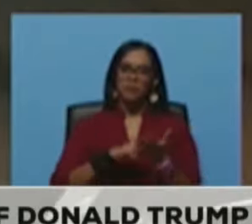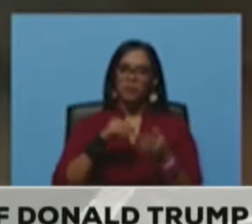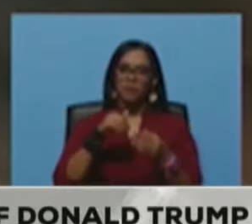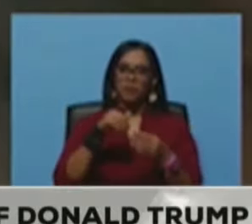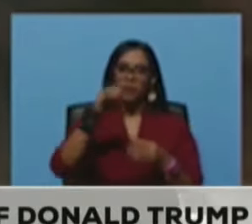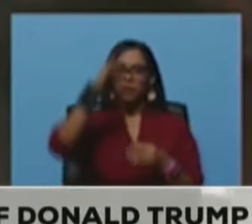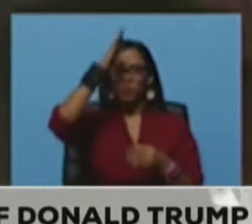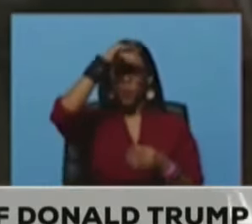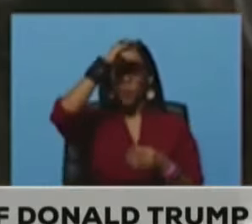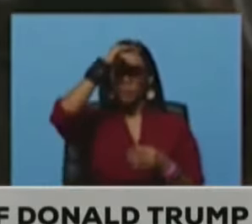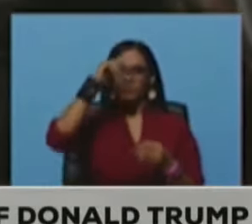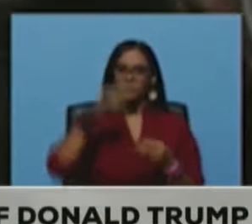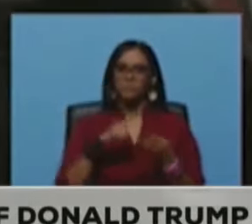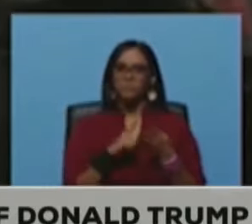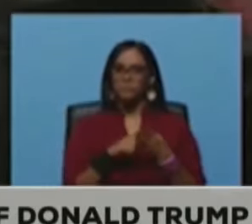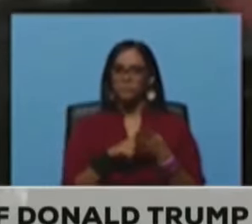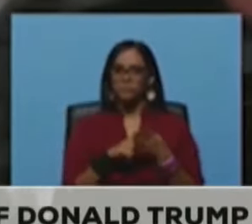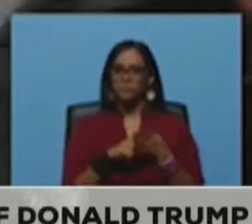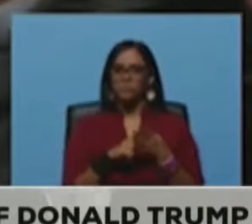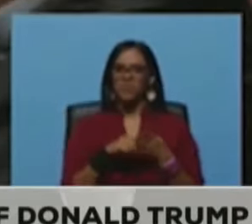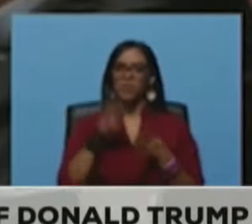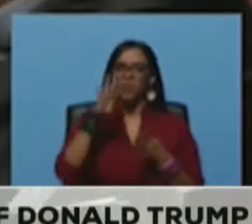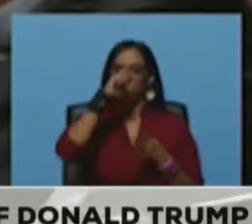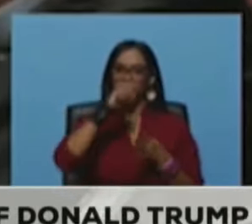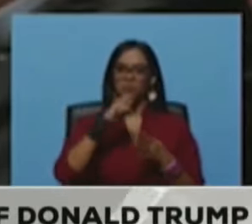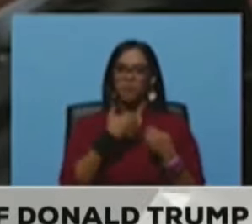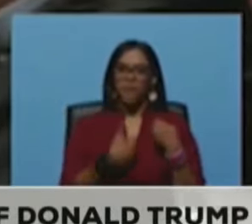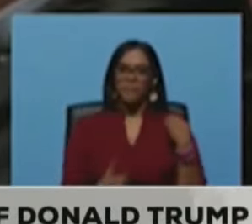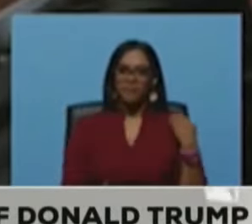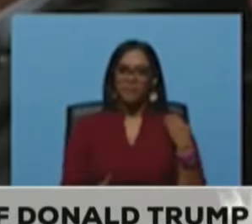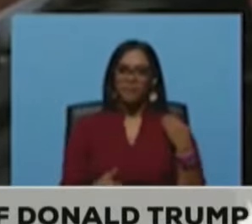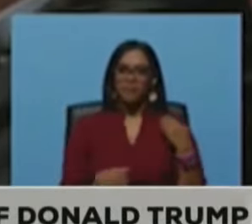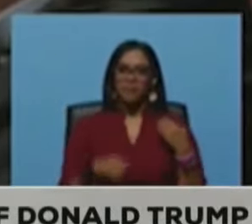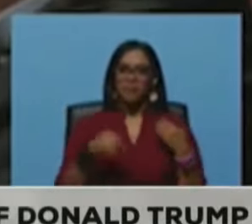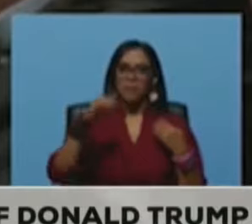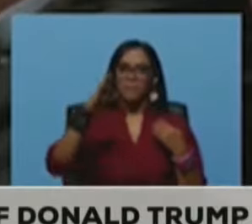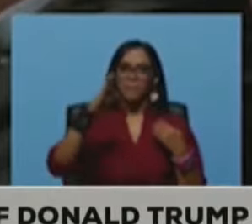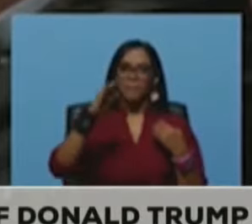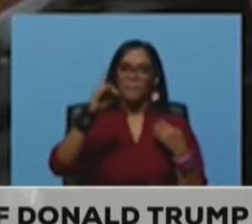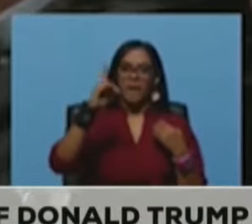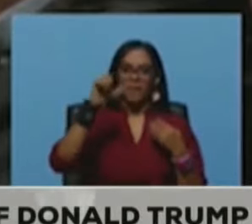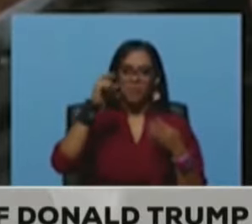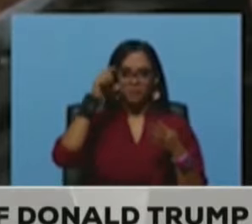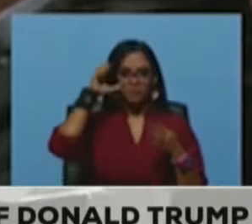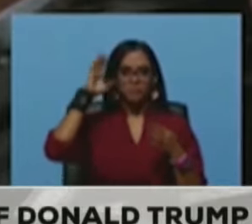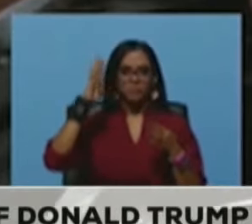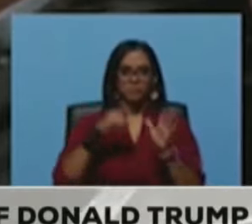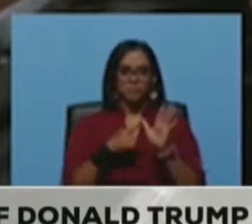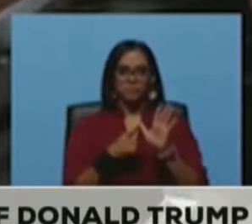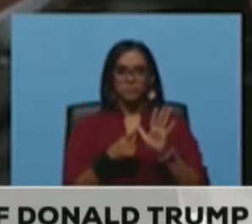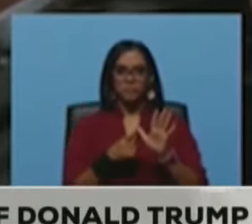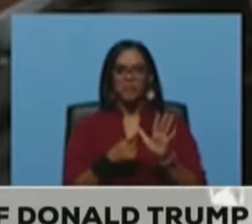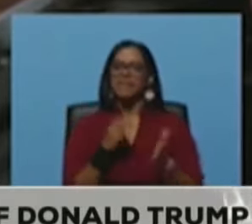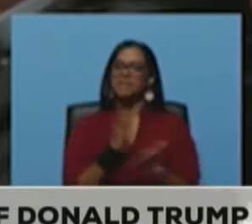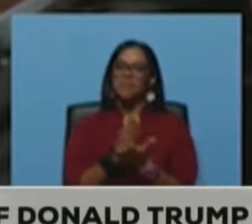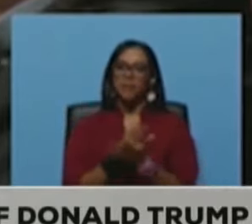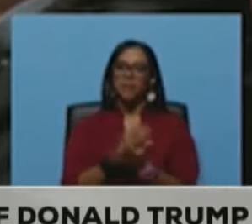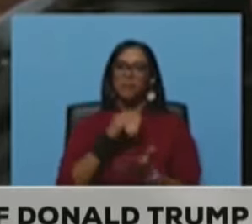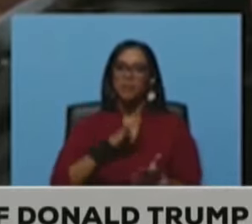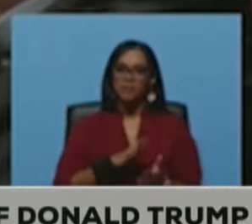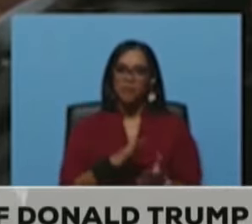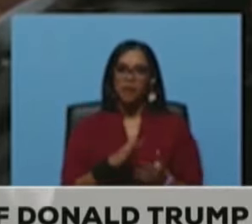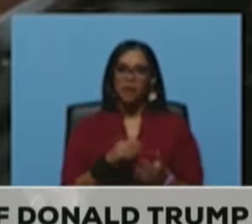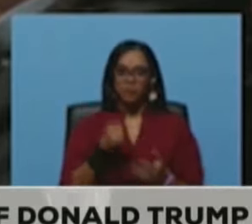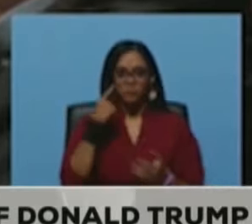And we have always been Delcy, you know it, Cilia, you know it. I know it to me as Foreign Minister of Chavez